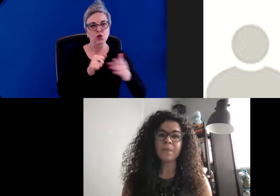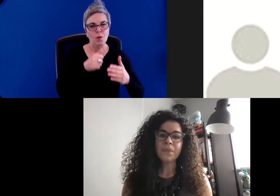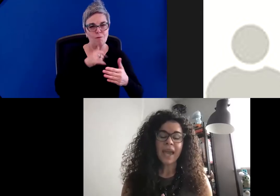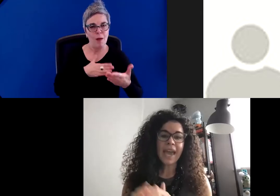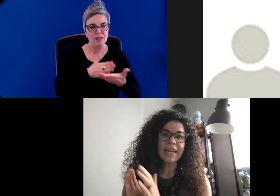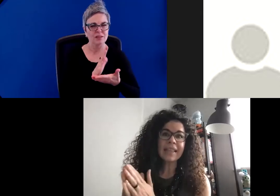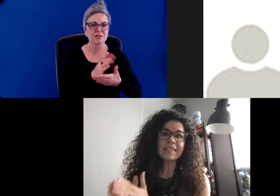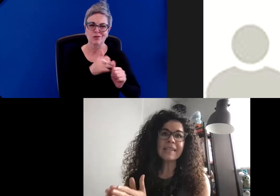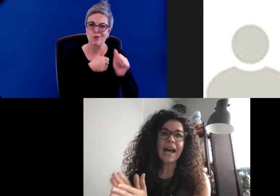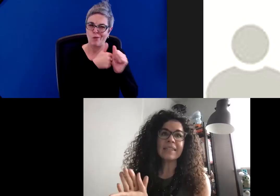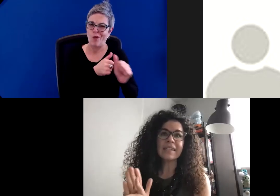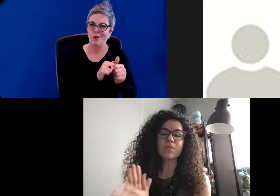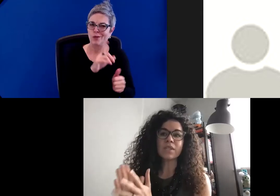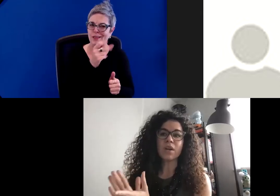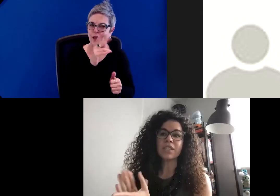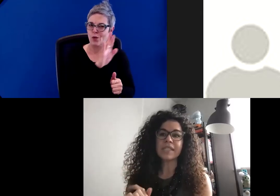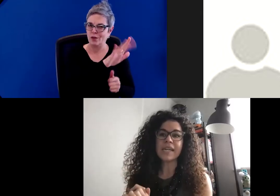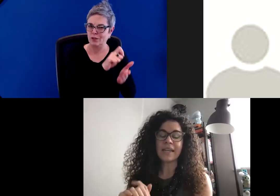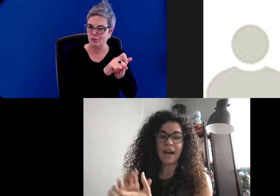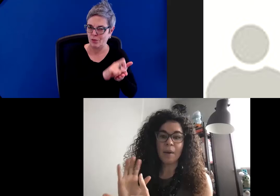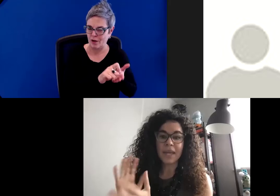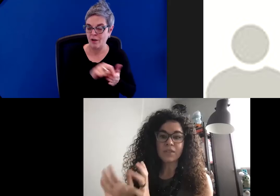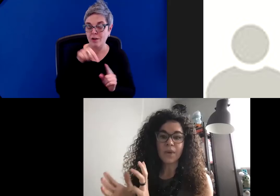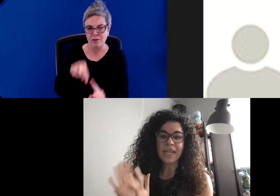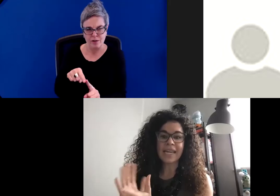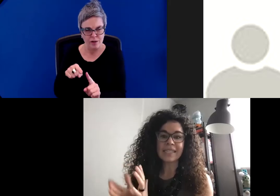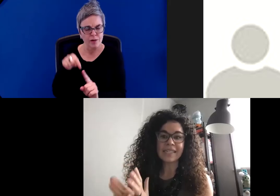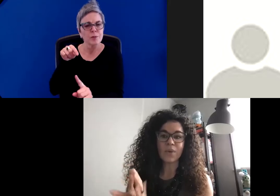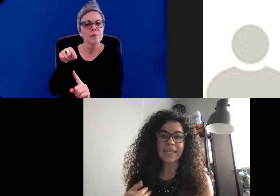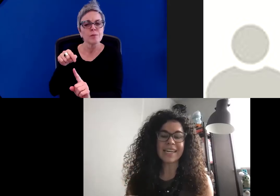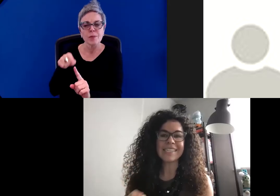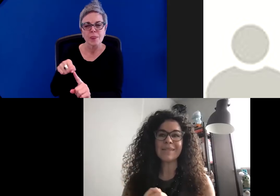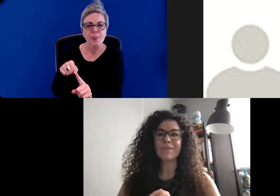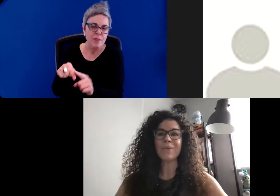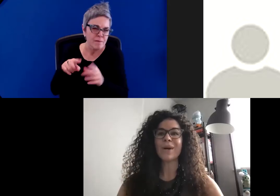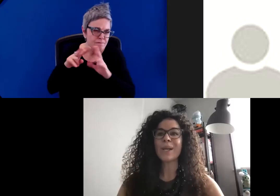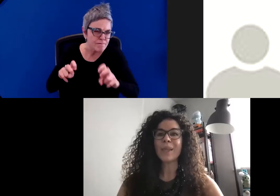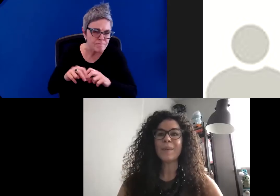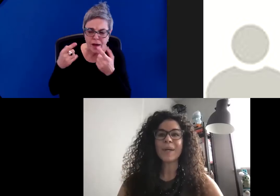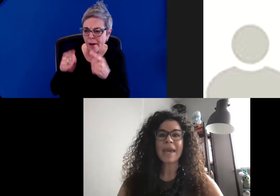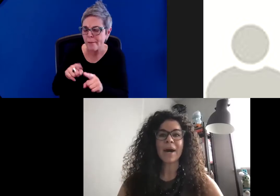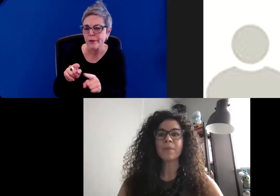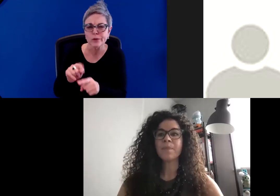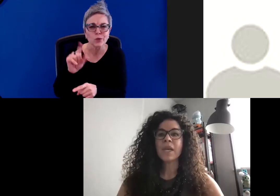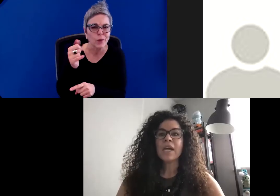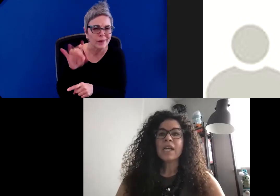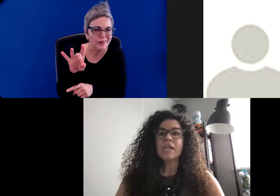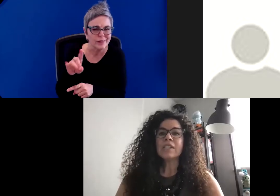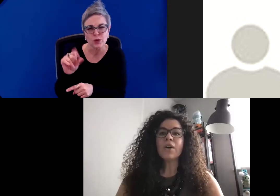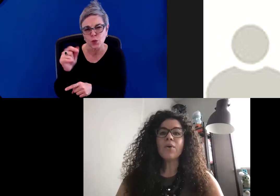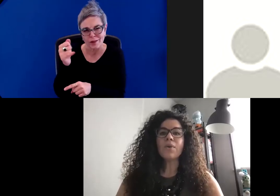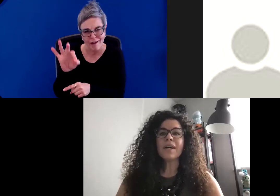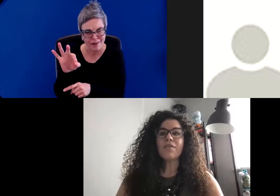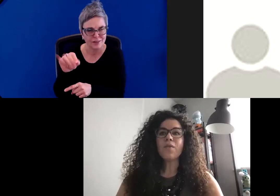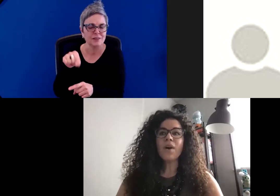world. And this analysis was largely done in 2018, 2019, before the book came out.